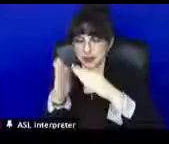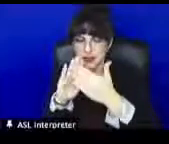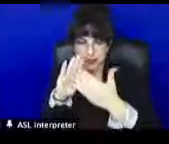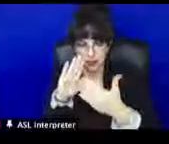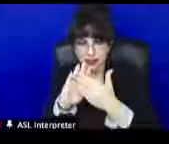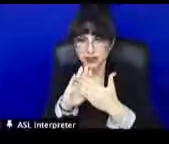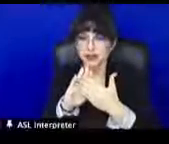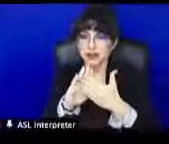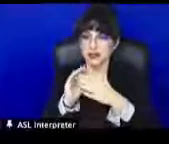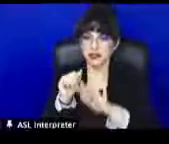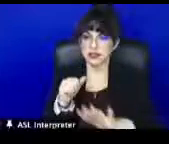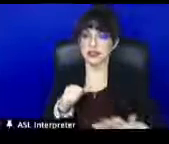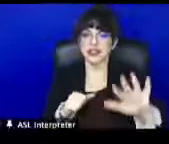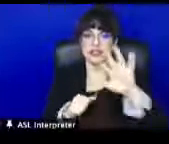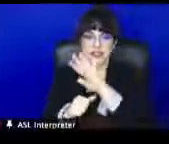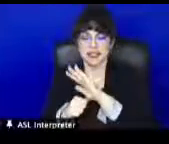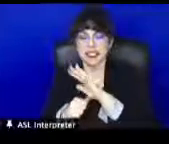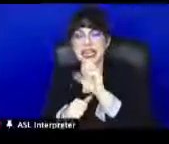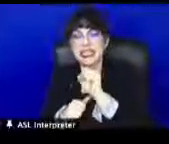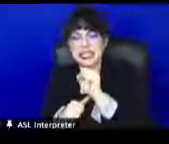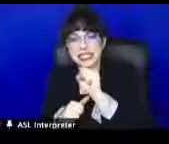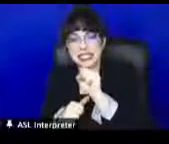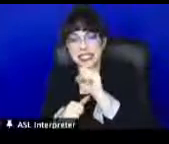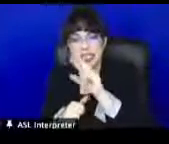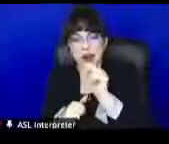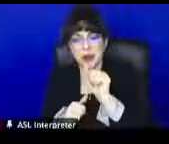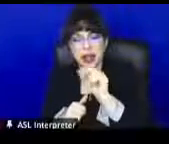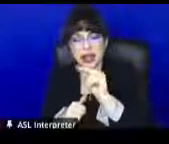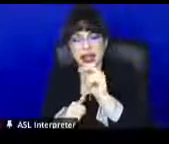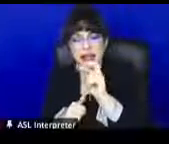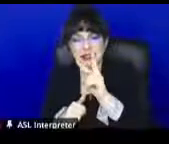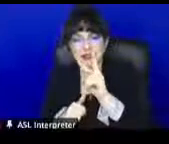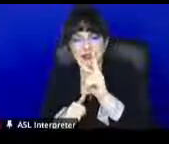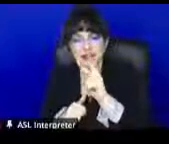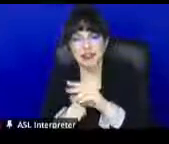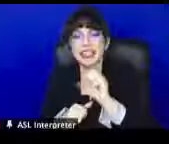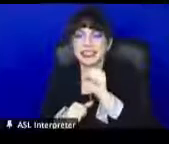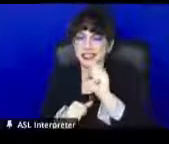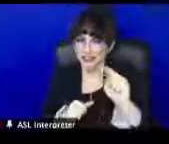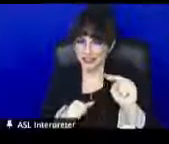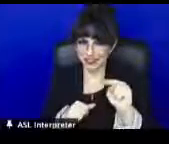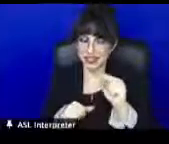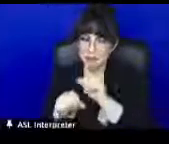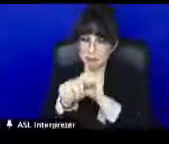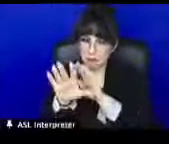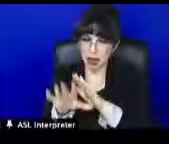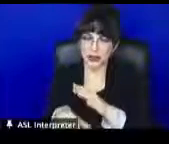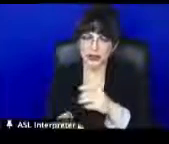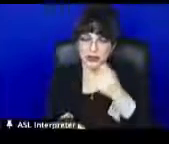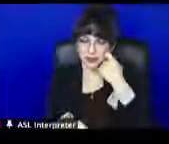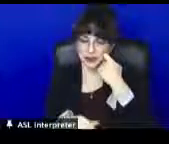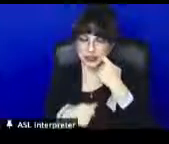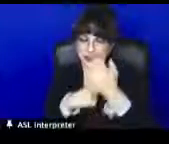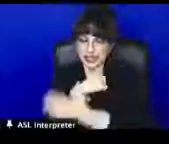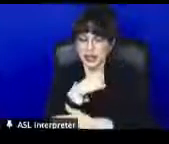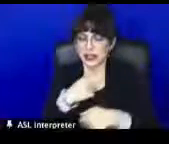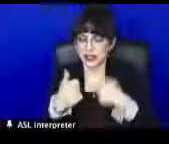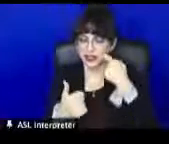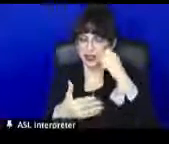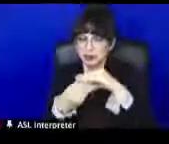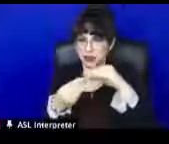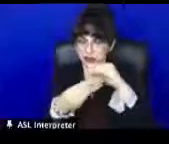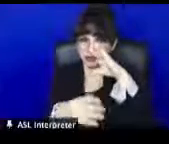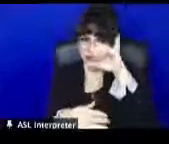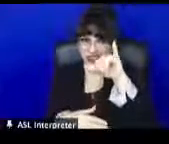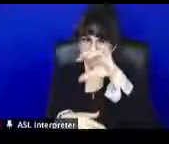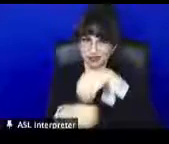abut the crest of the Sierra Nevada mountain range in the counties I've just mentioned. Although I know the